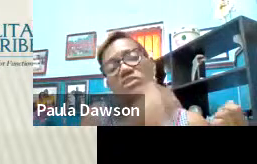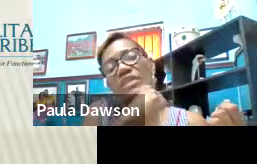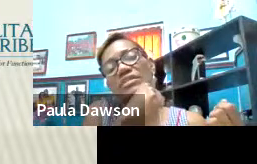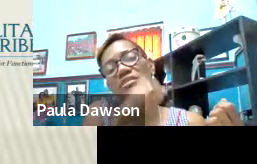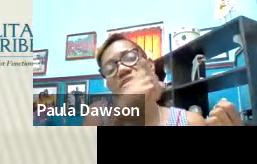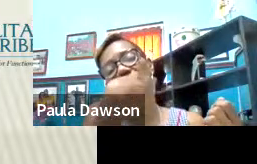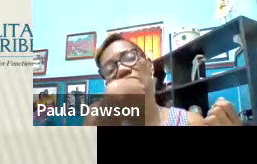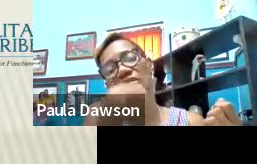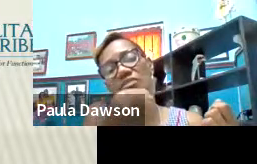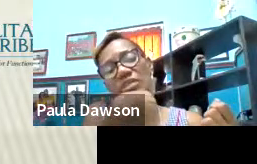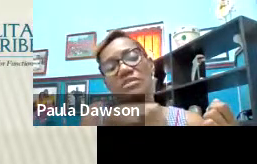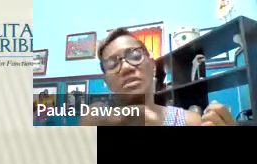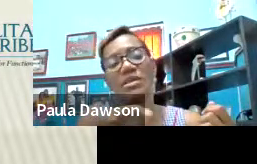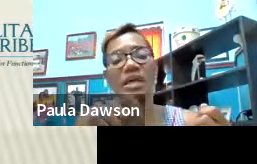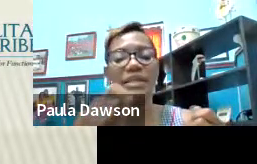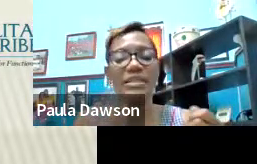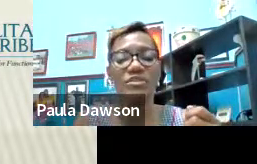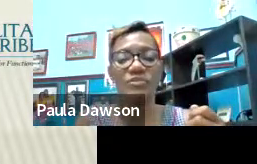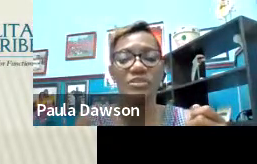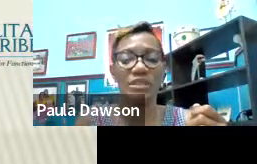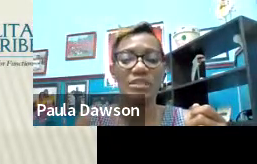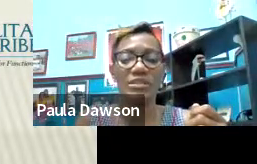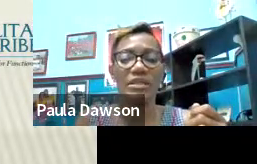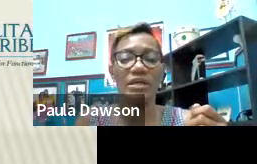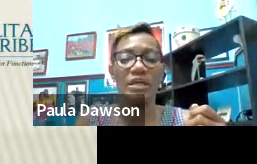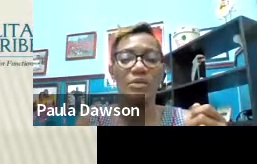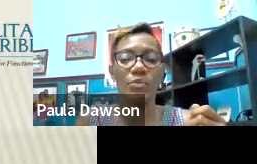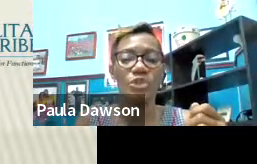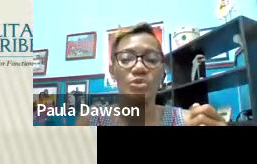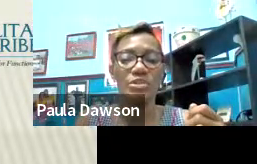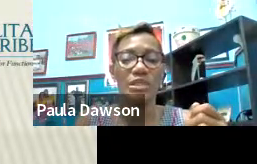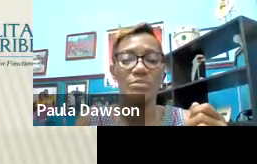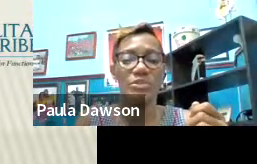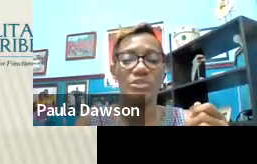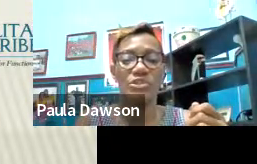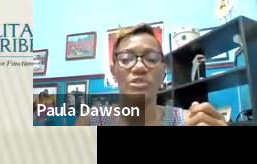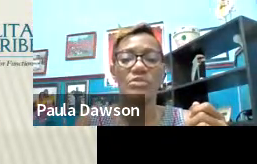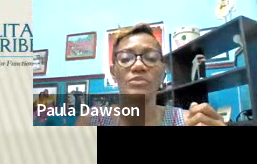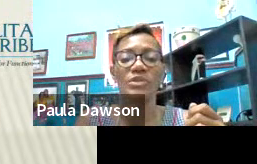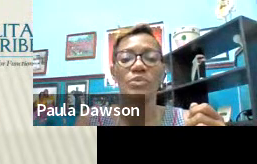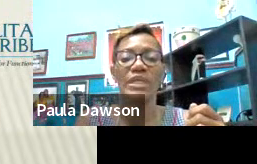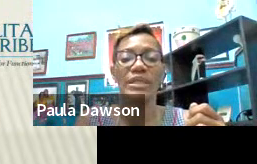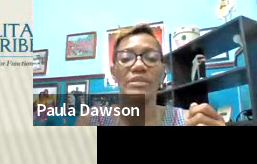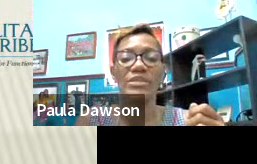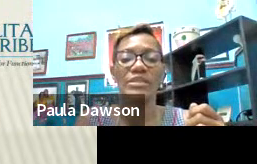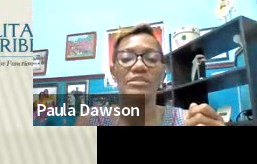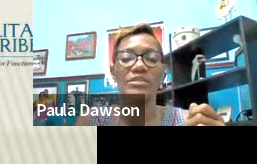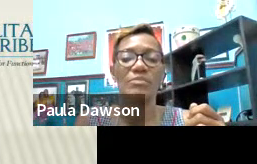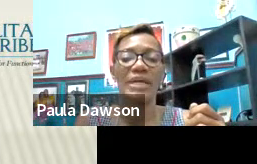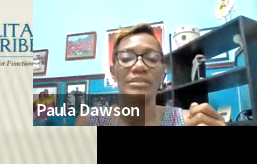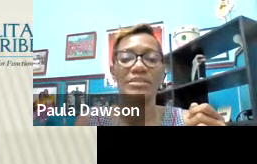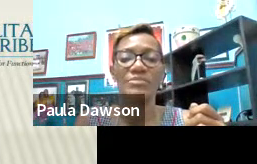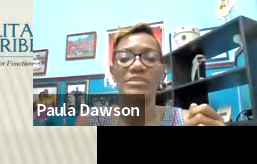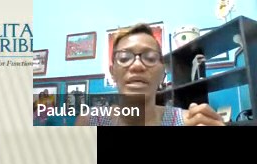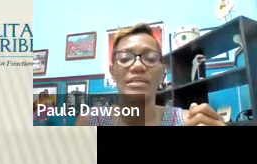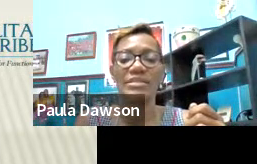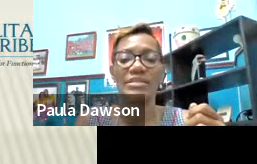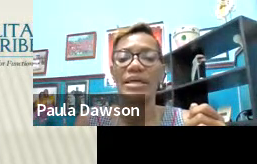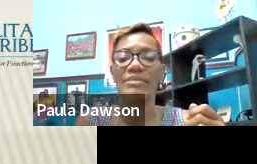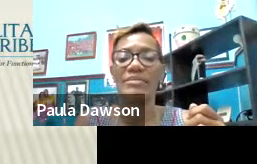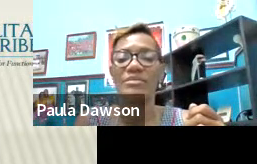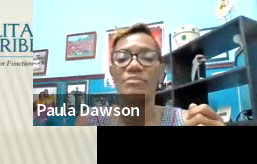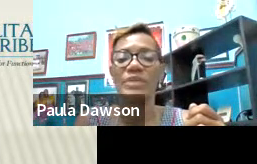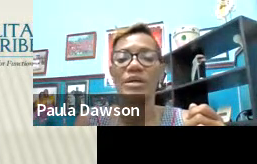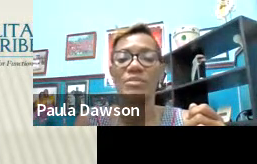The elbow is flexed, the wrist is flexed, and his foot is in a turned in position. They injected the biceps and